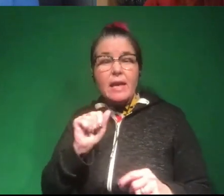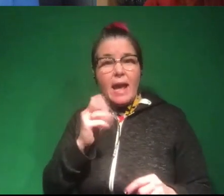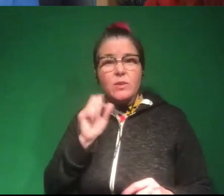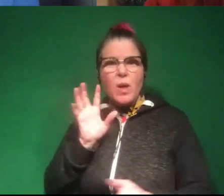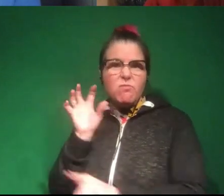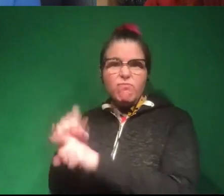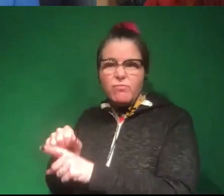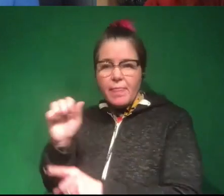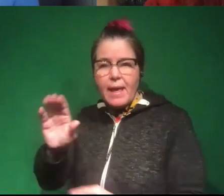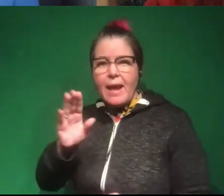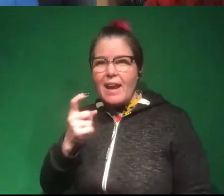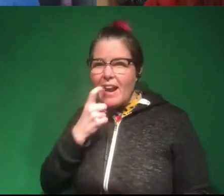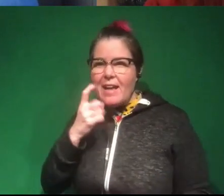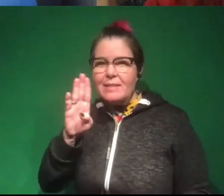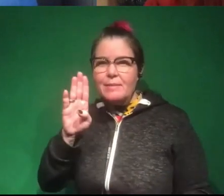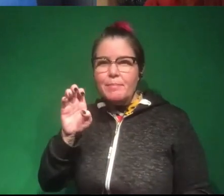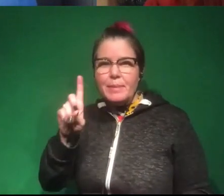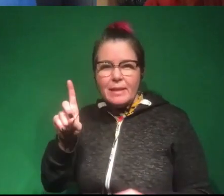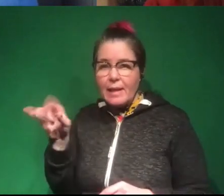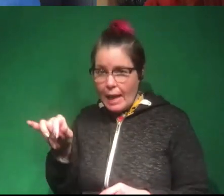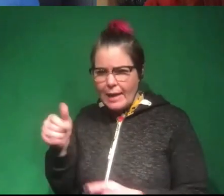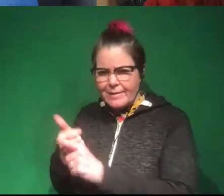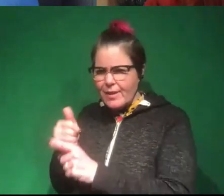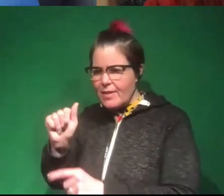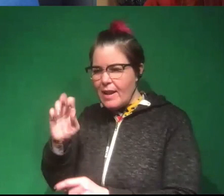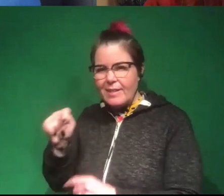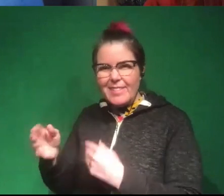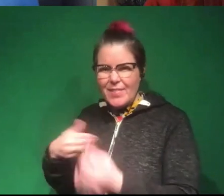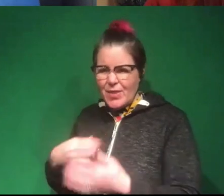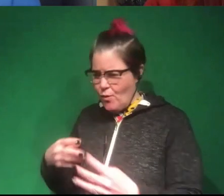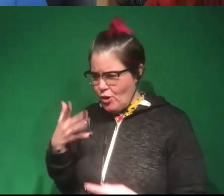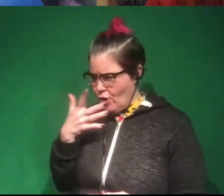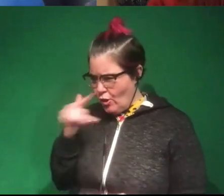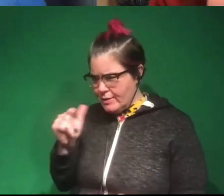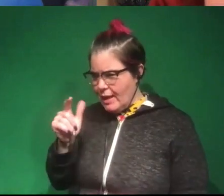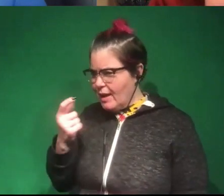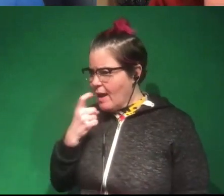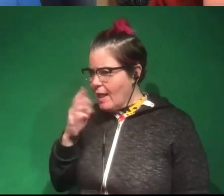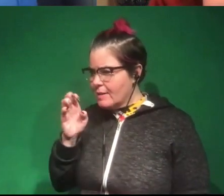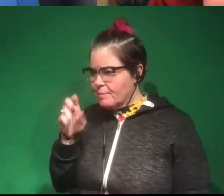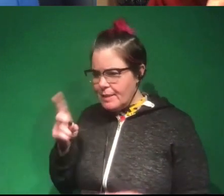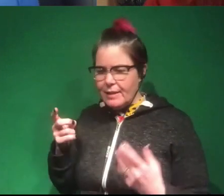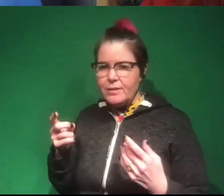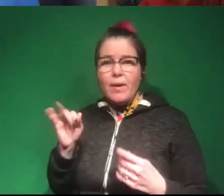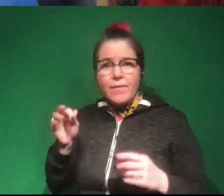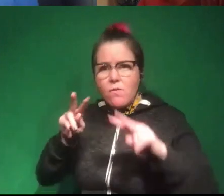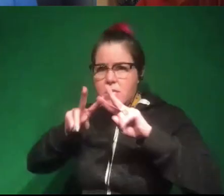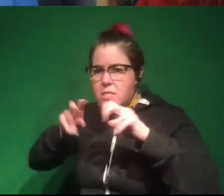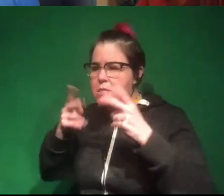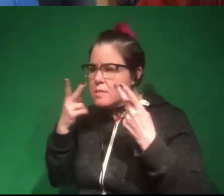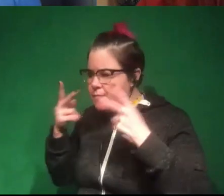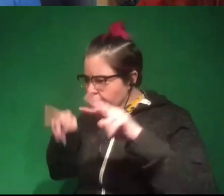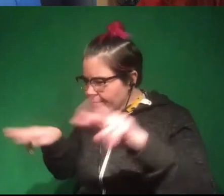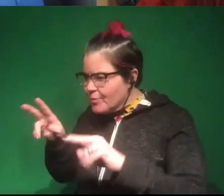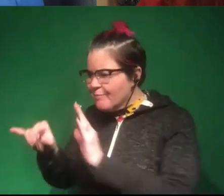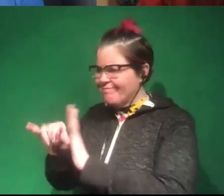an ant that's invading their colony, even though it looks like a glass bead. And if they were really, visually looking at it and using that sense a